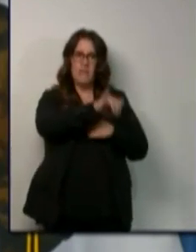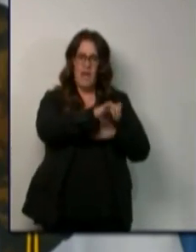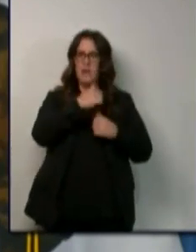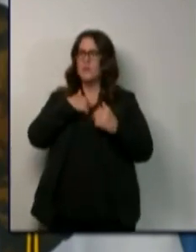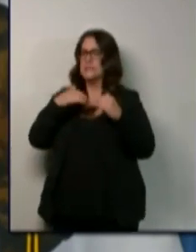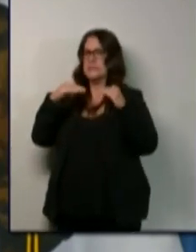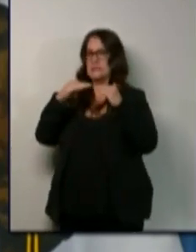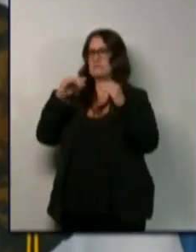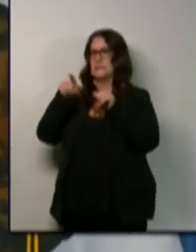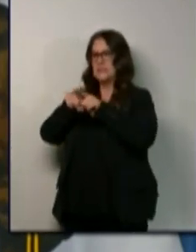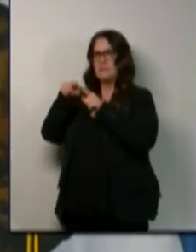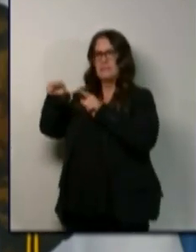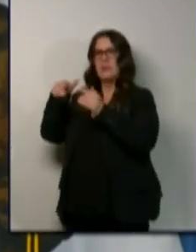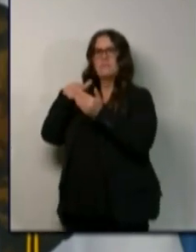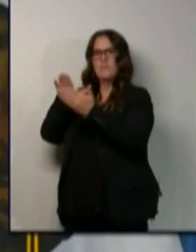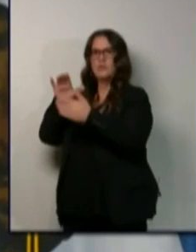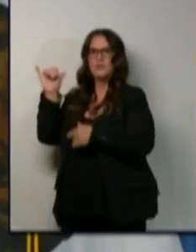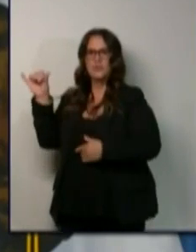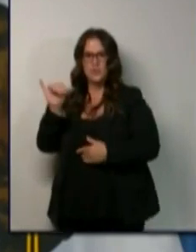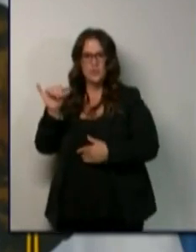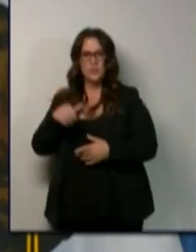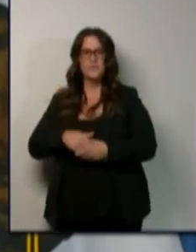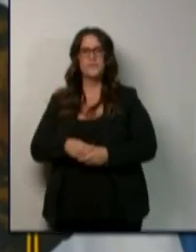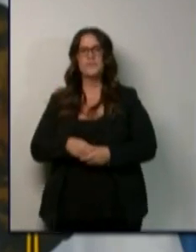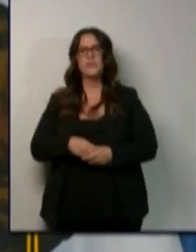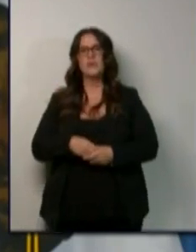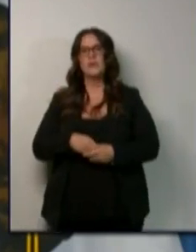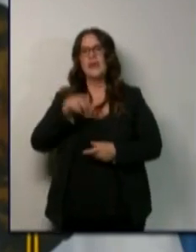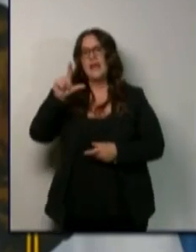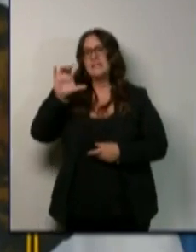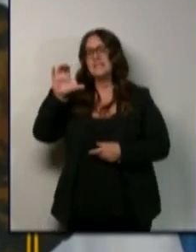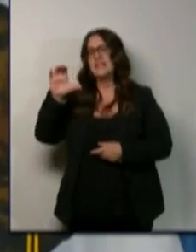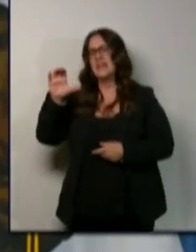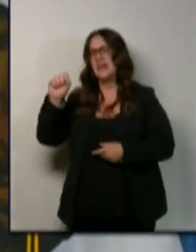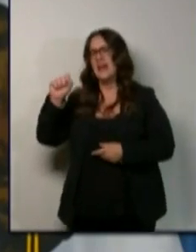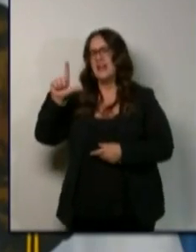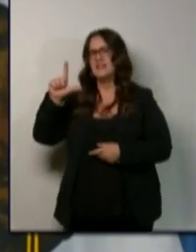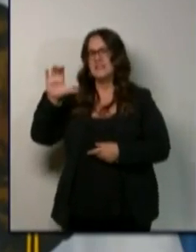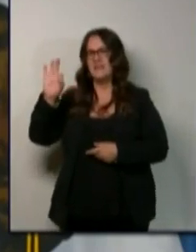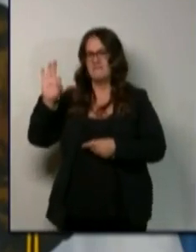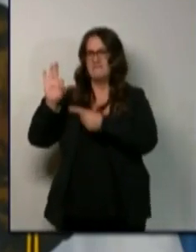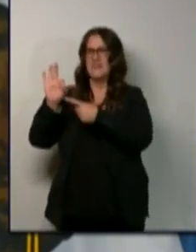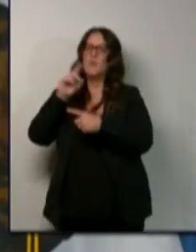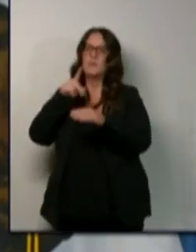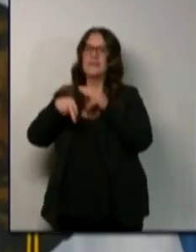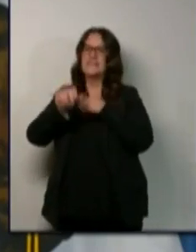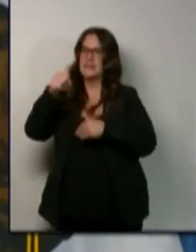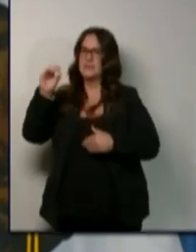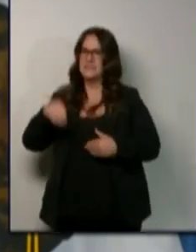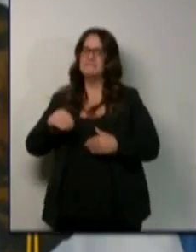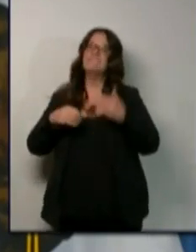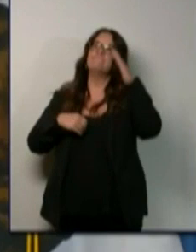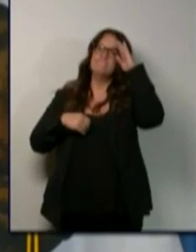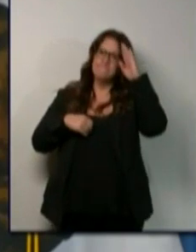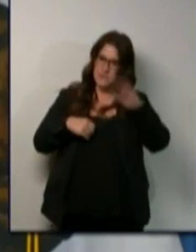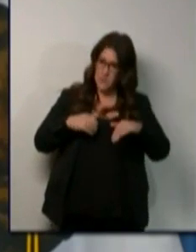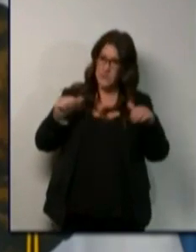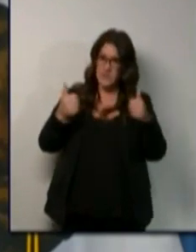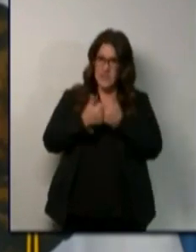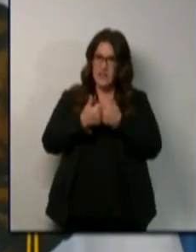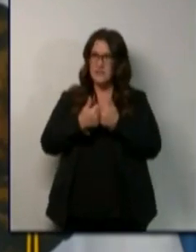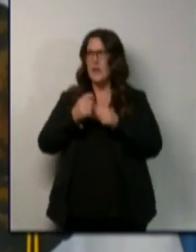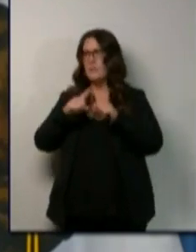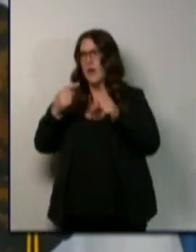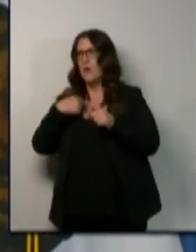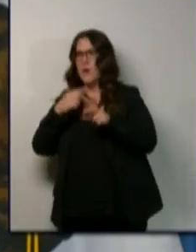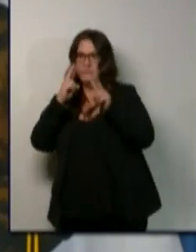dear. But the LCFF cuts of 10% clearly are going to be a challenge, and we look forward to working